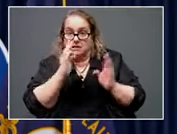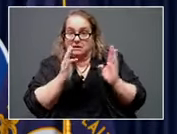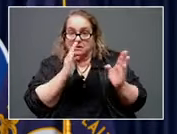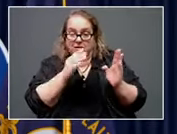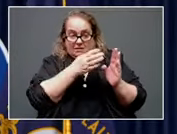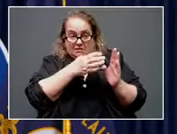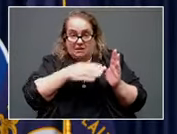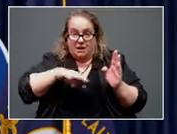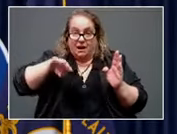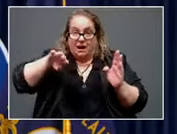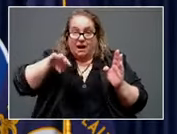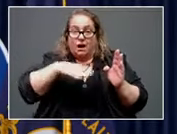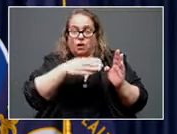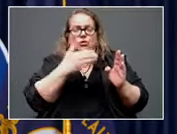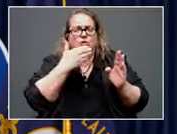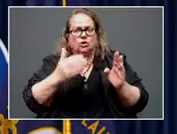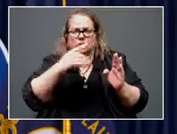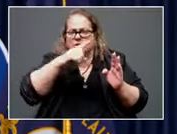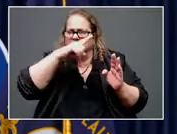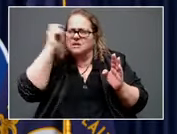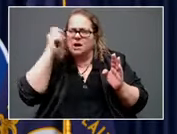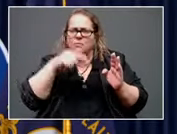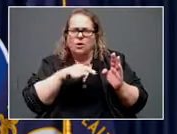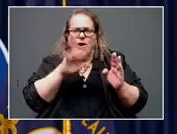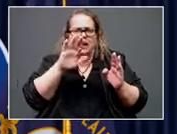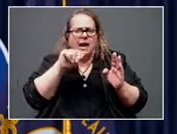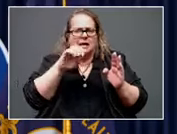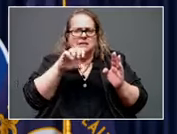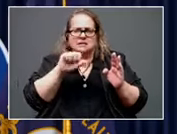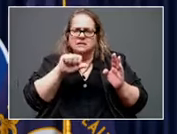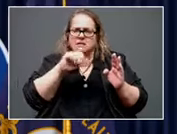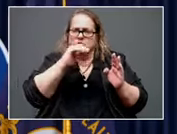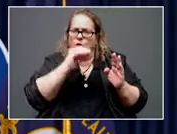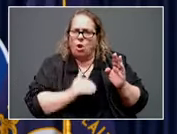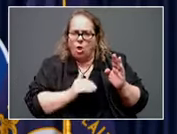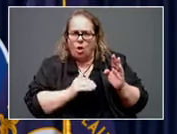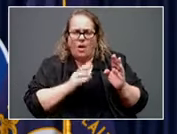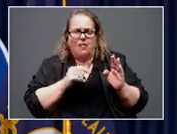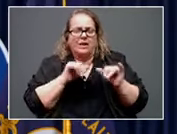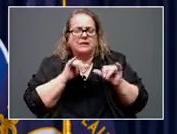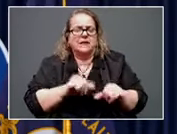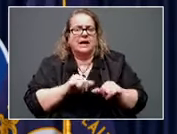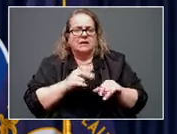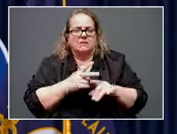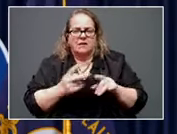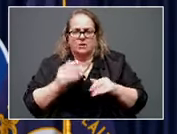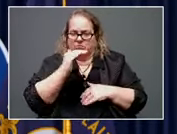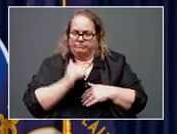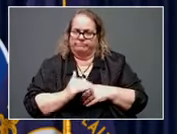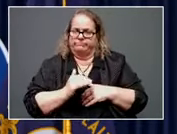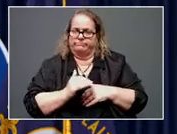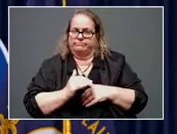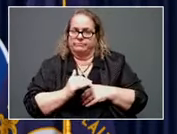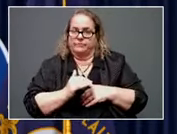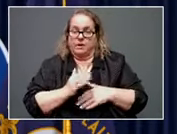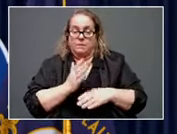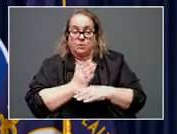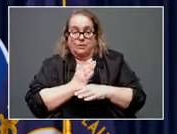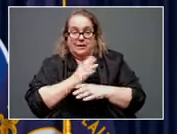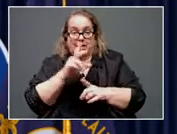The cases fell significantly and they stayed really, really far down. Between Delta